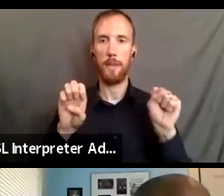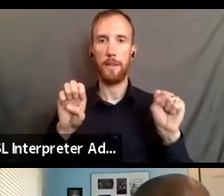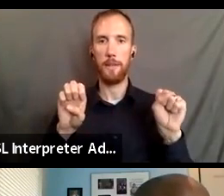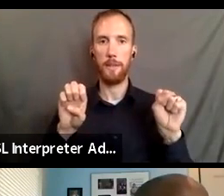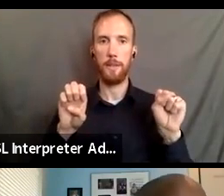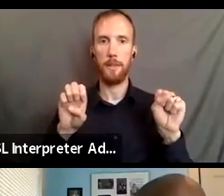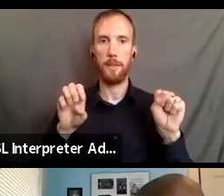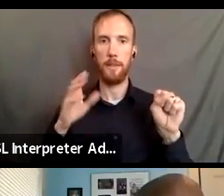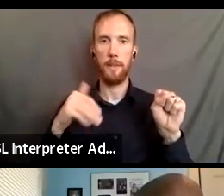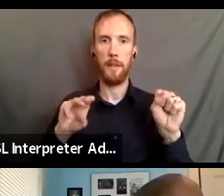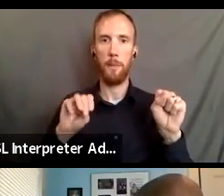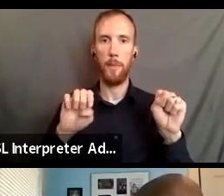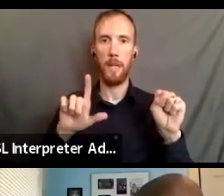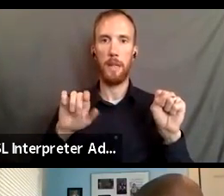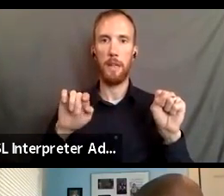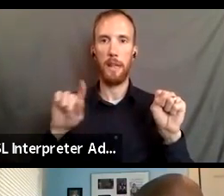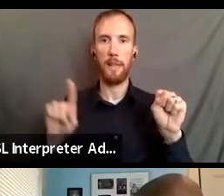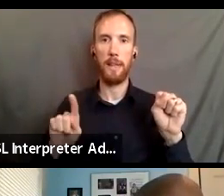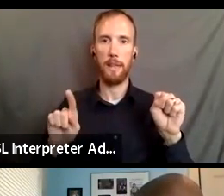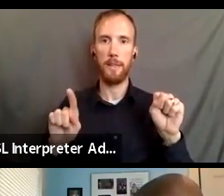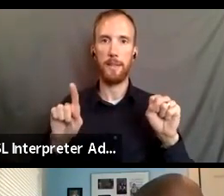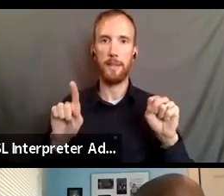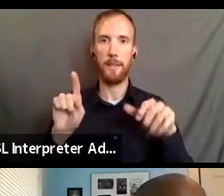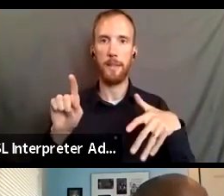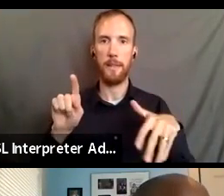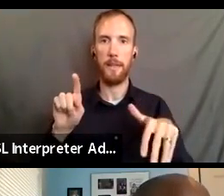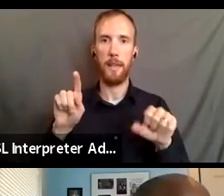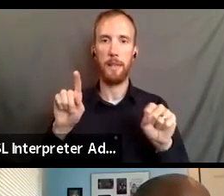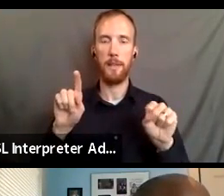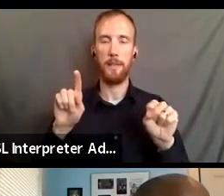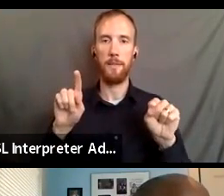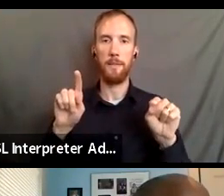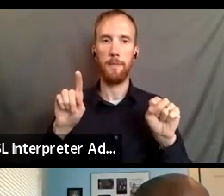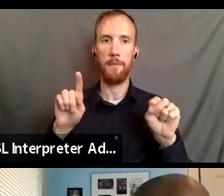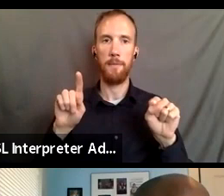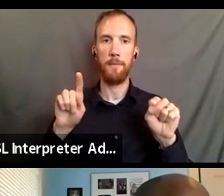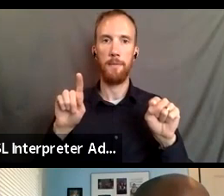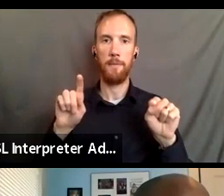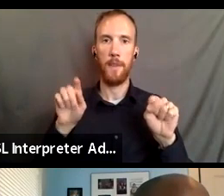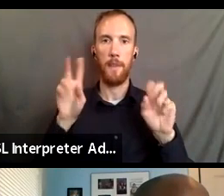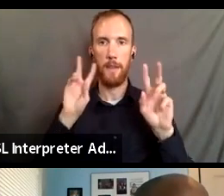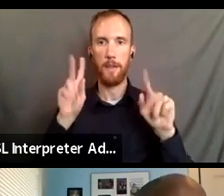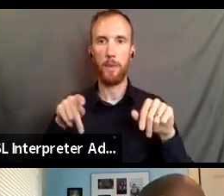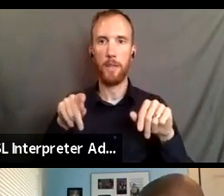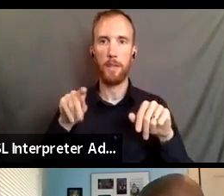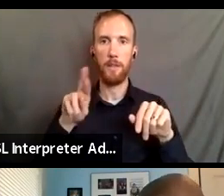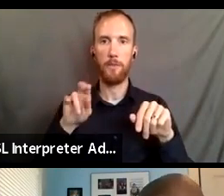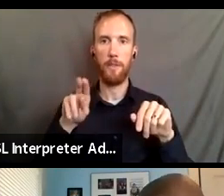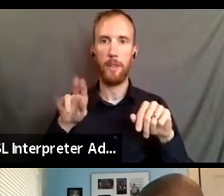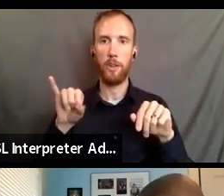member melendez yes vice president revelery